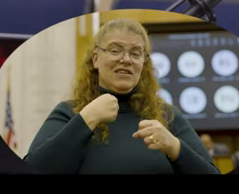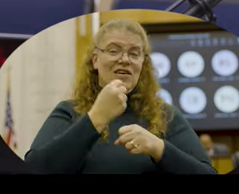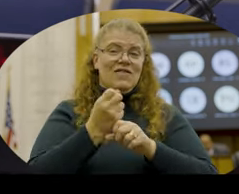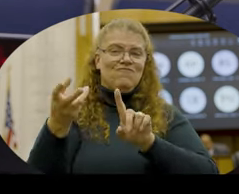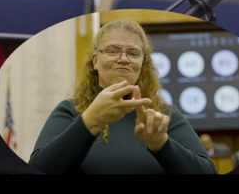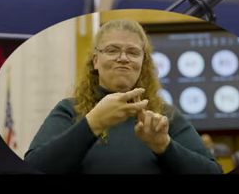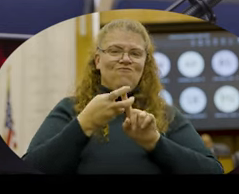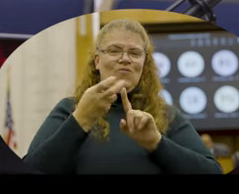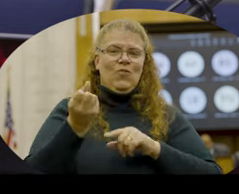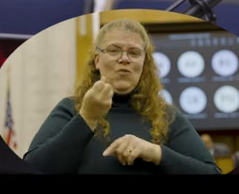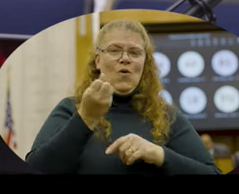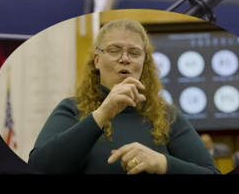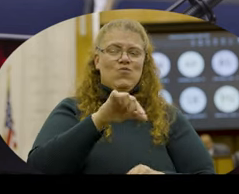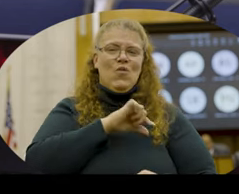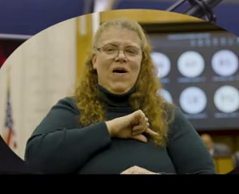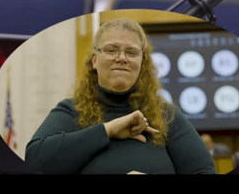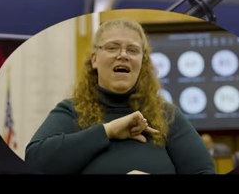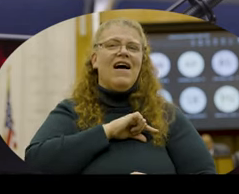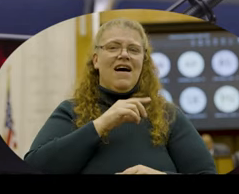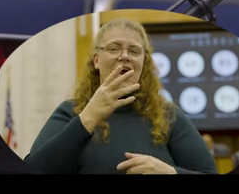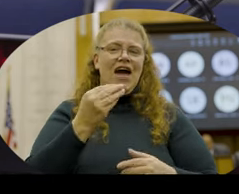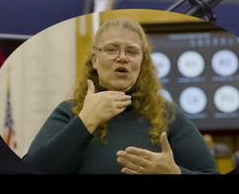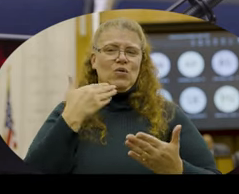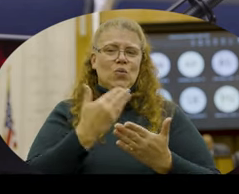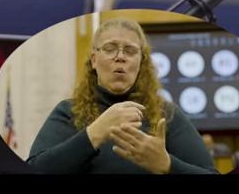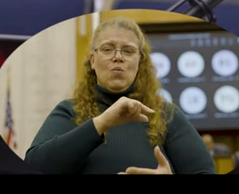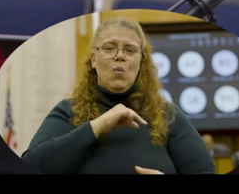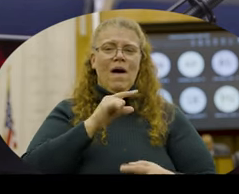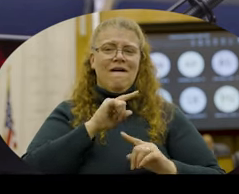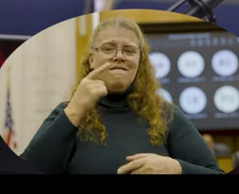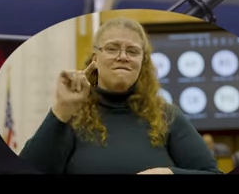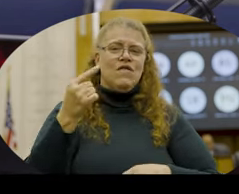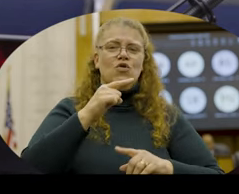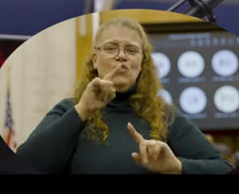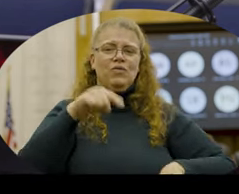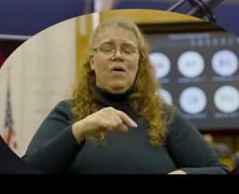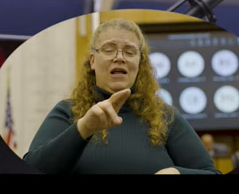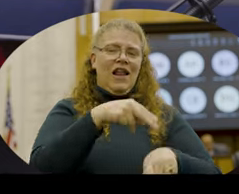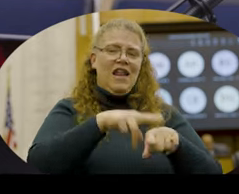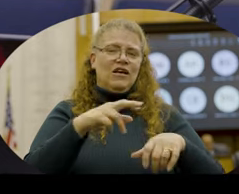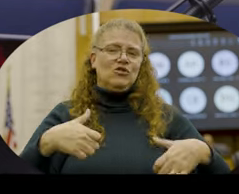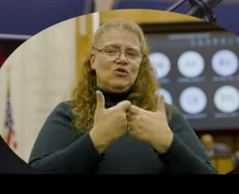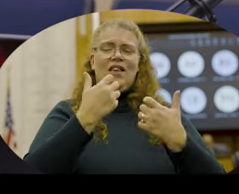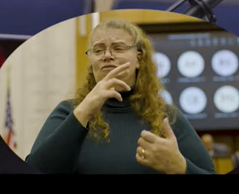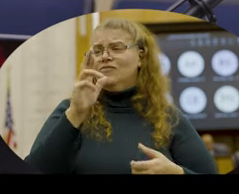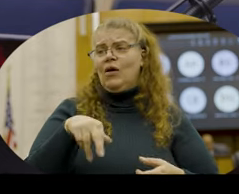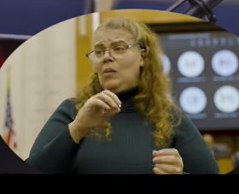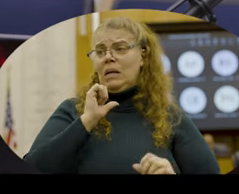ignore this need, which is why we are prioritizing this in the budget. Finally, as I've stated